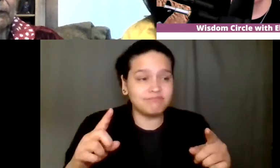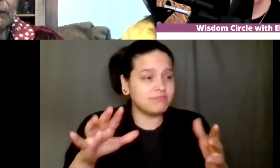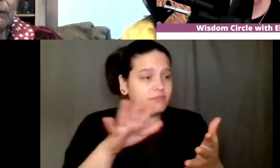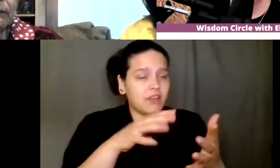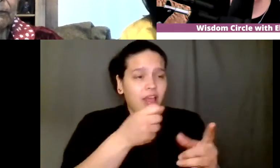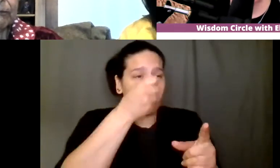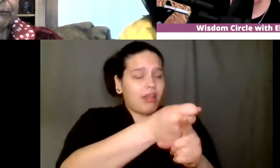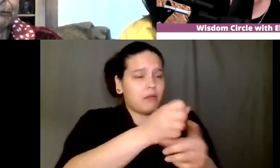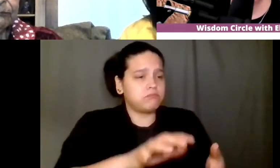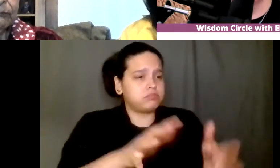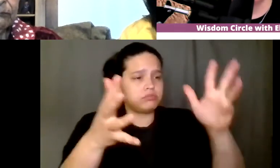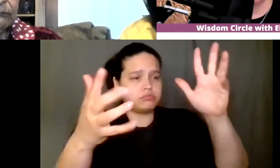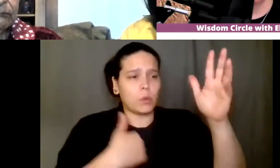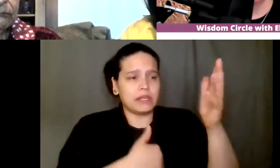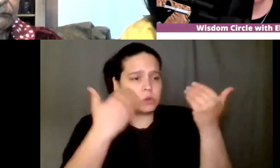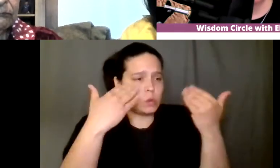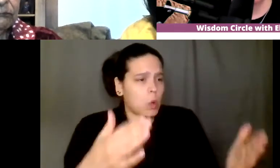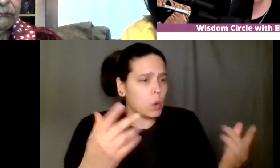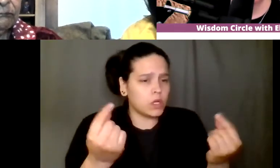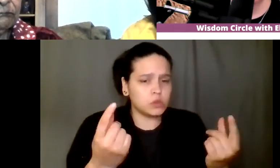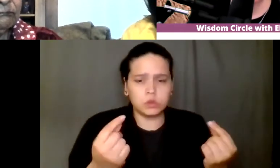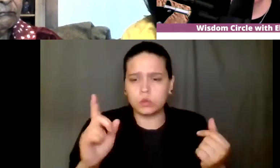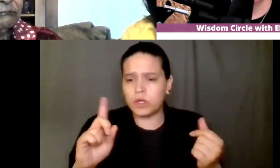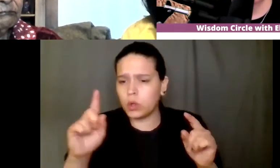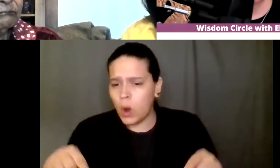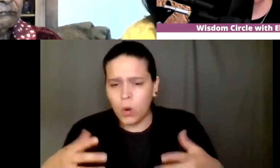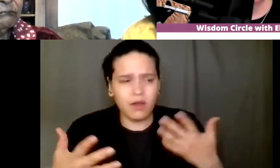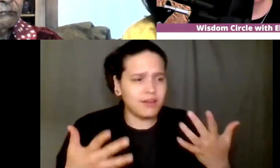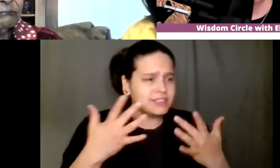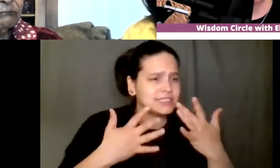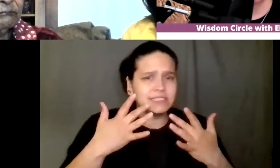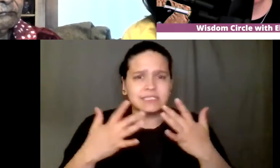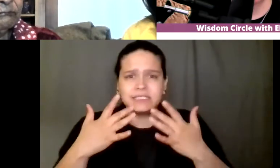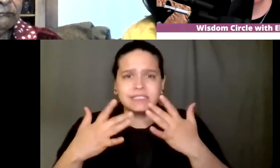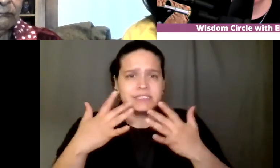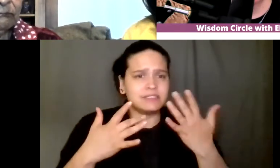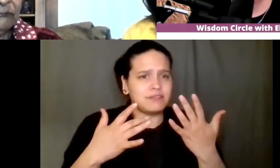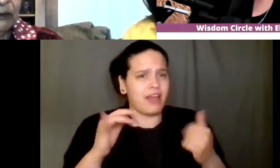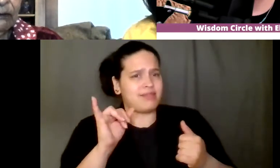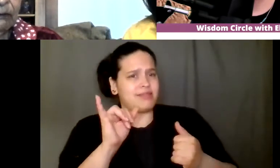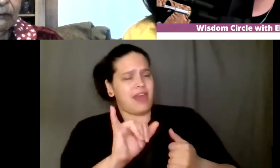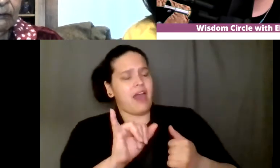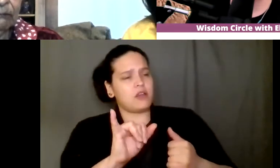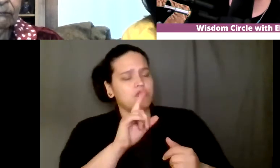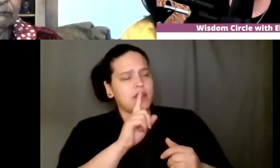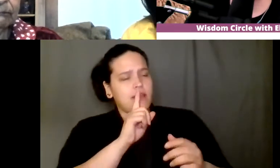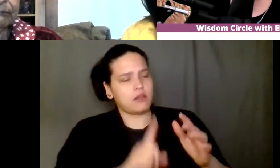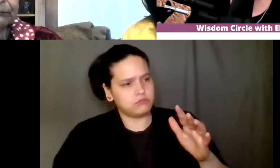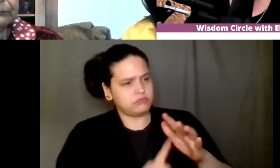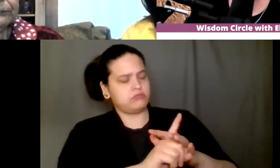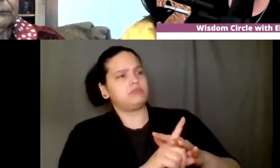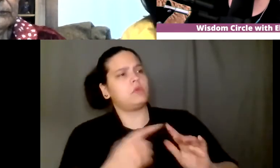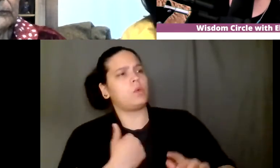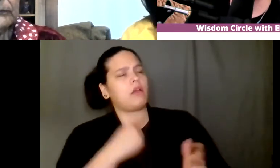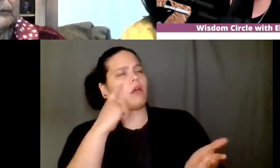do. And in some ways it brought out the weakness in all of us, testing